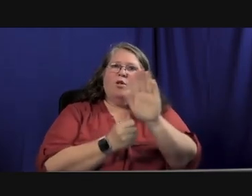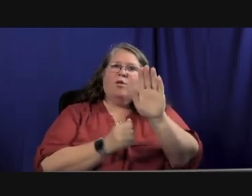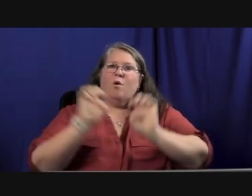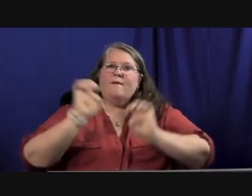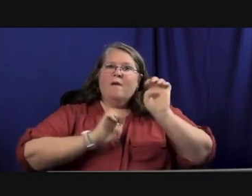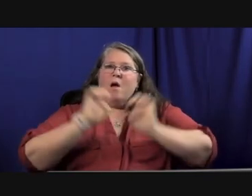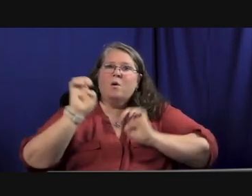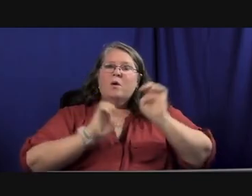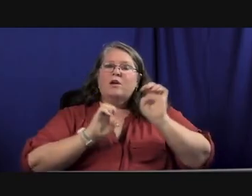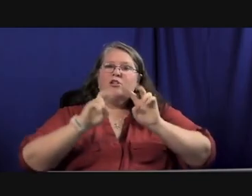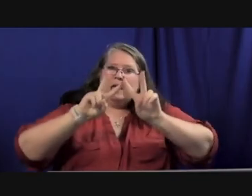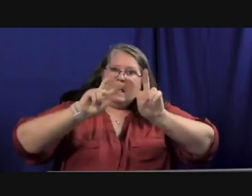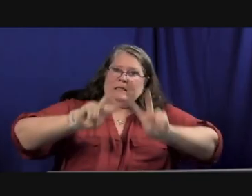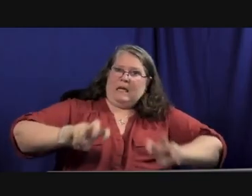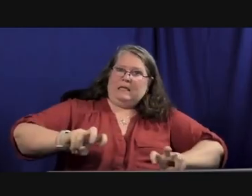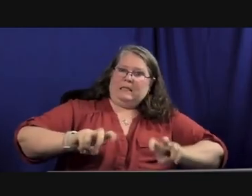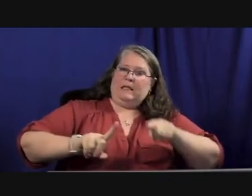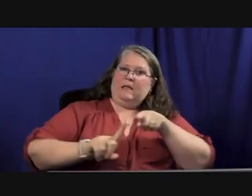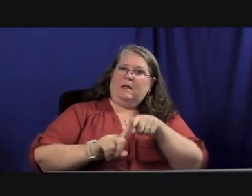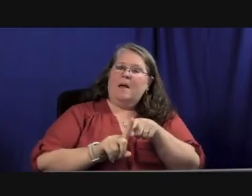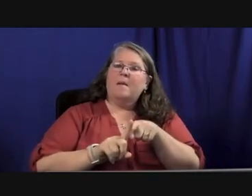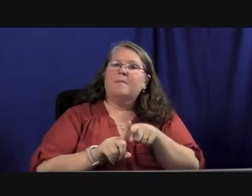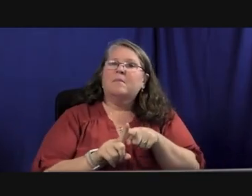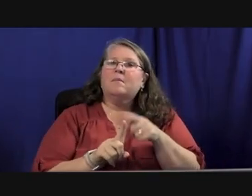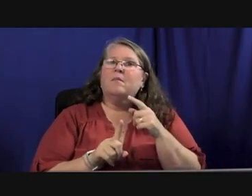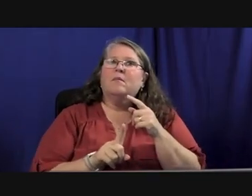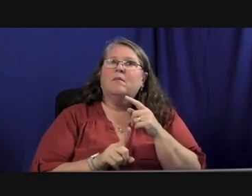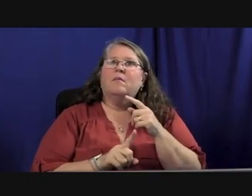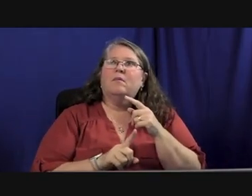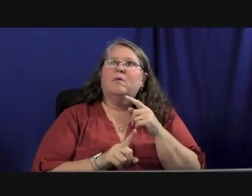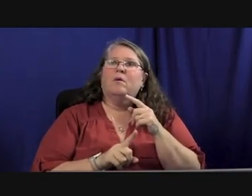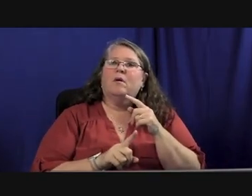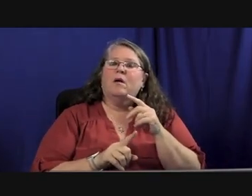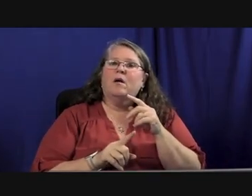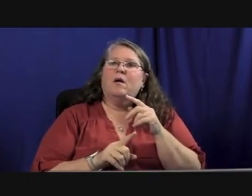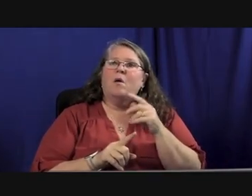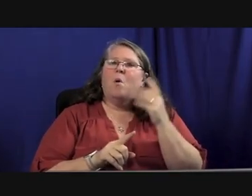So we have to really be careful when it comes to evaluating them.